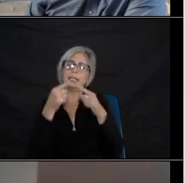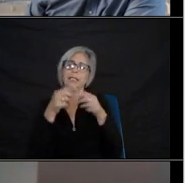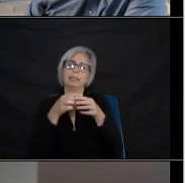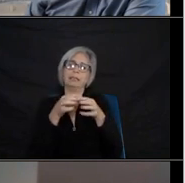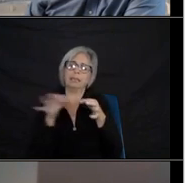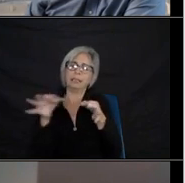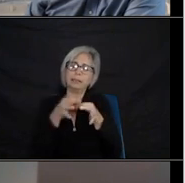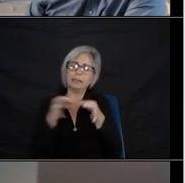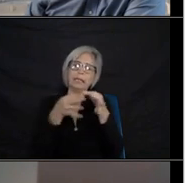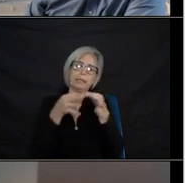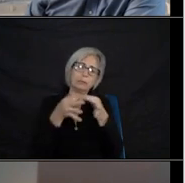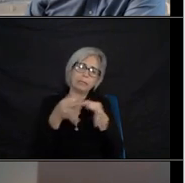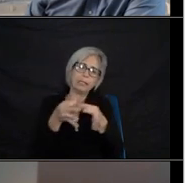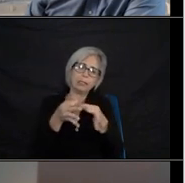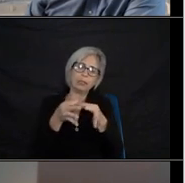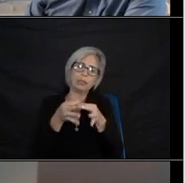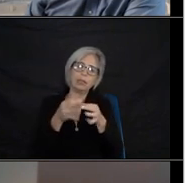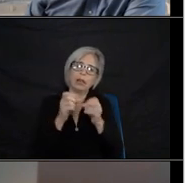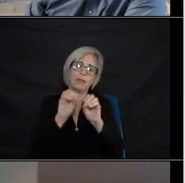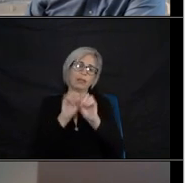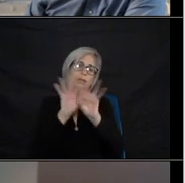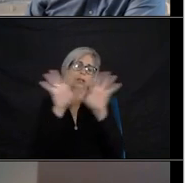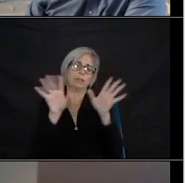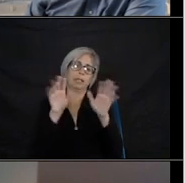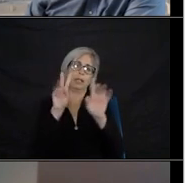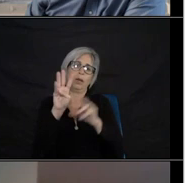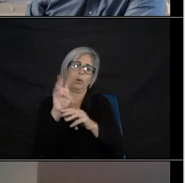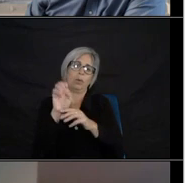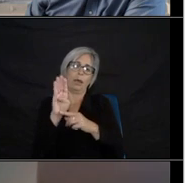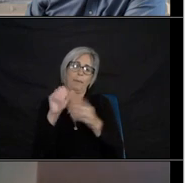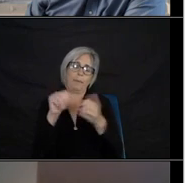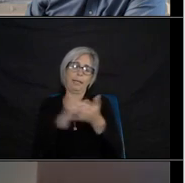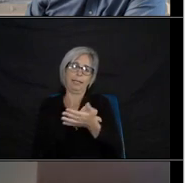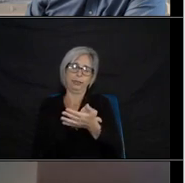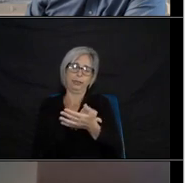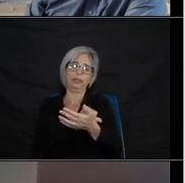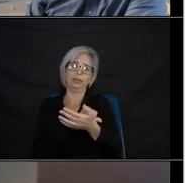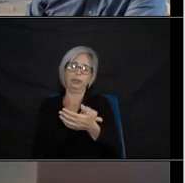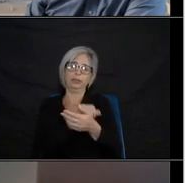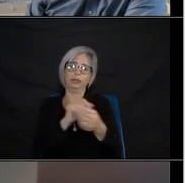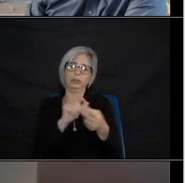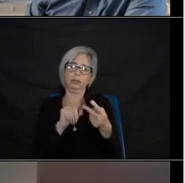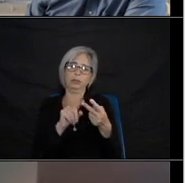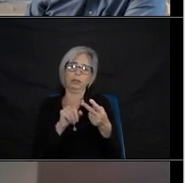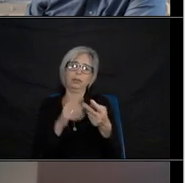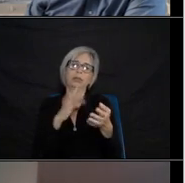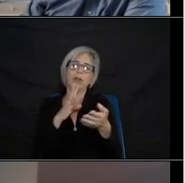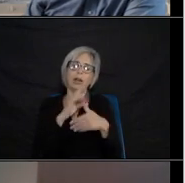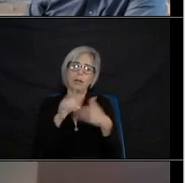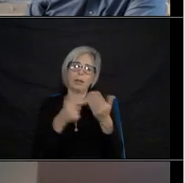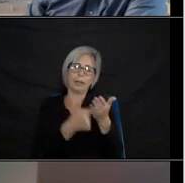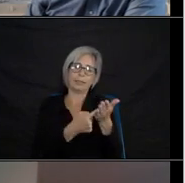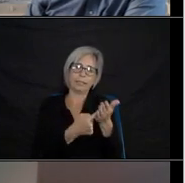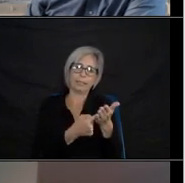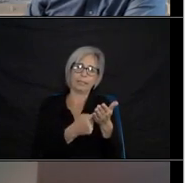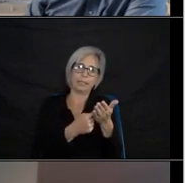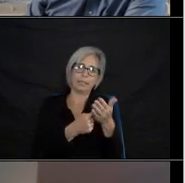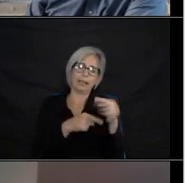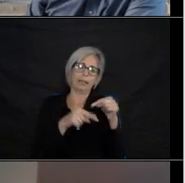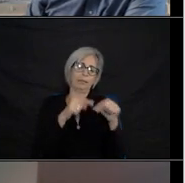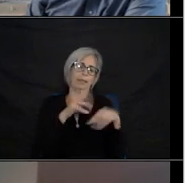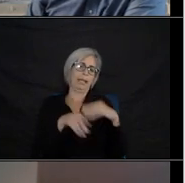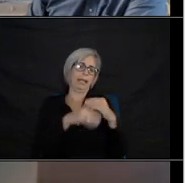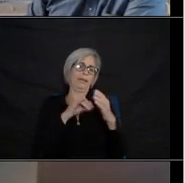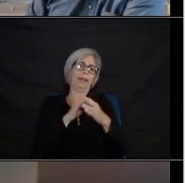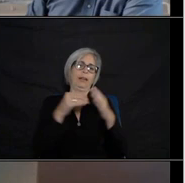the transparency webpage that was created. Just would like to talk a little bit about that, just so that we could add that